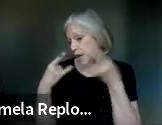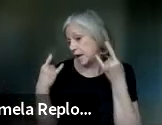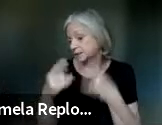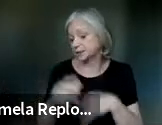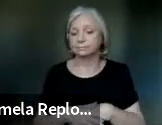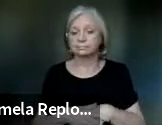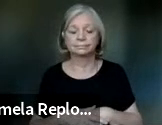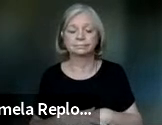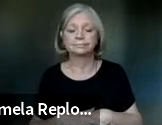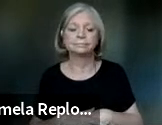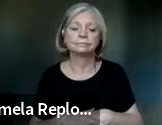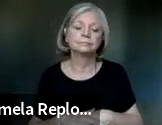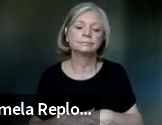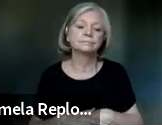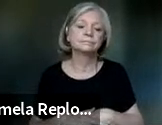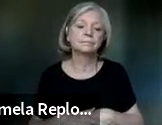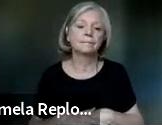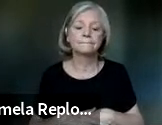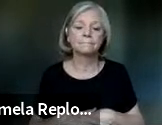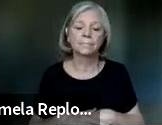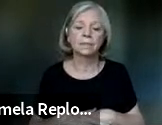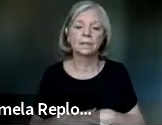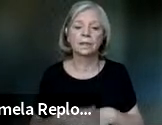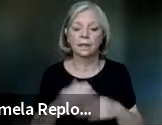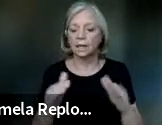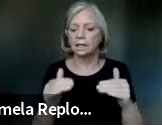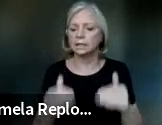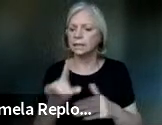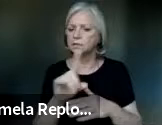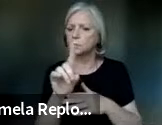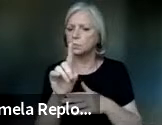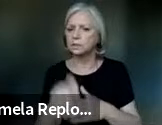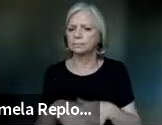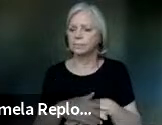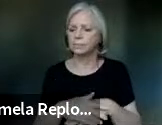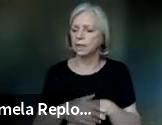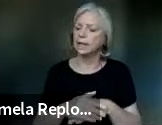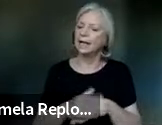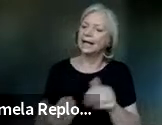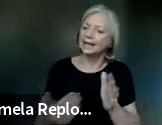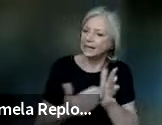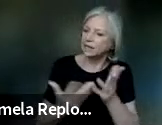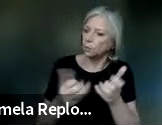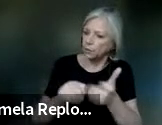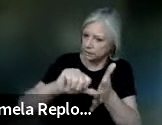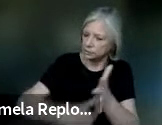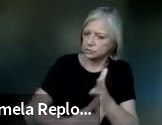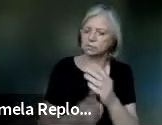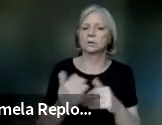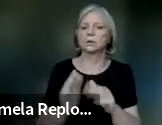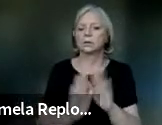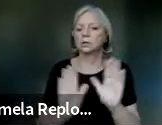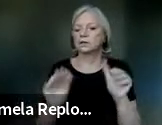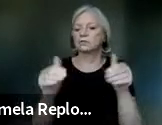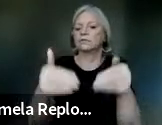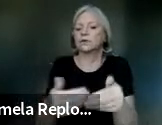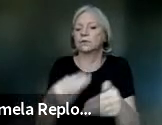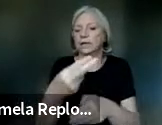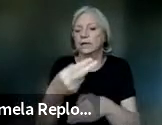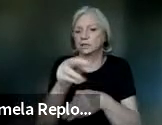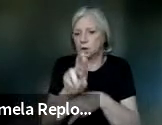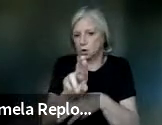Here's a question, and this gets more into, I think, probably turning folks back to their HR and legal teams. But there is a